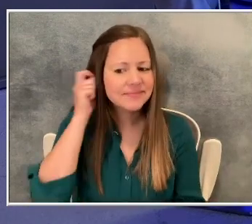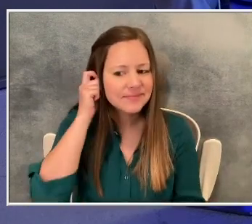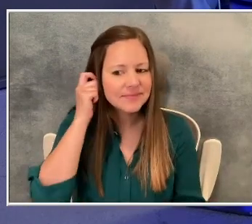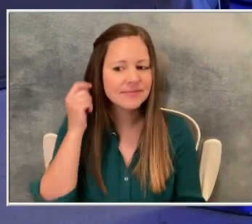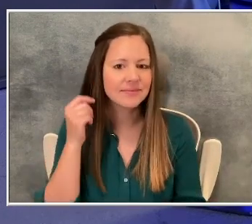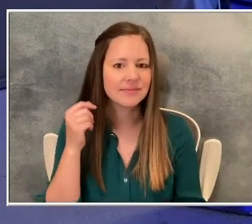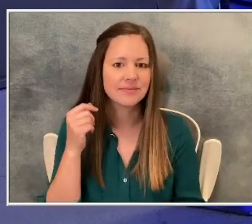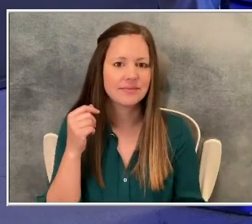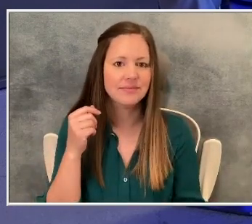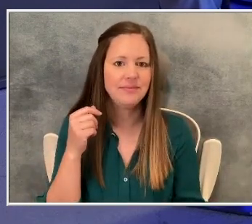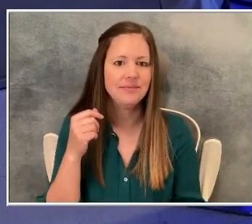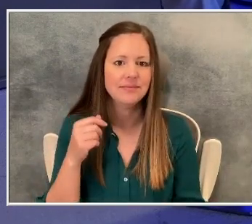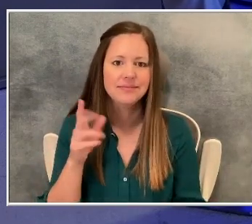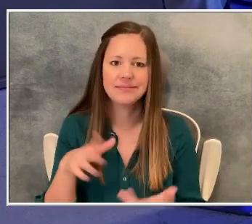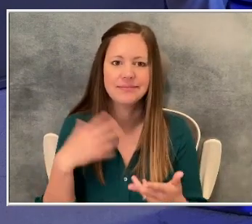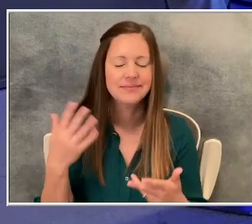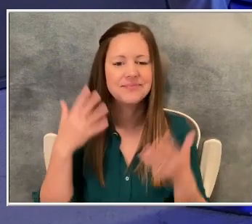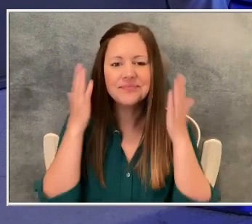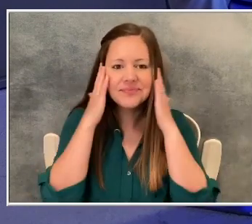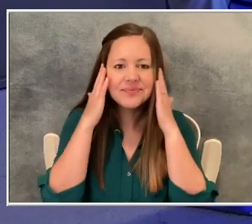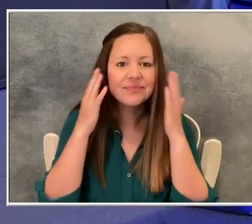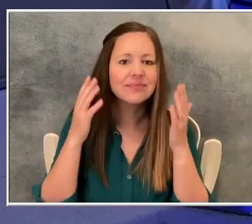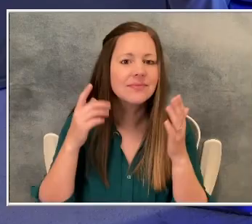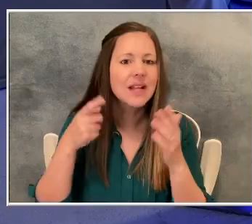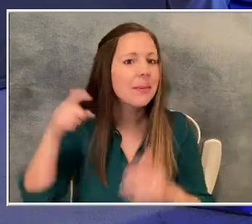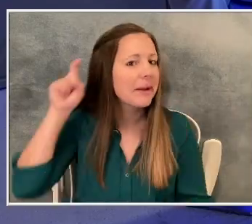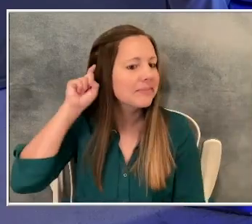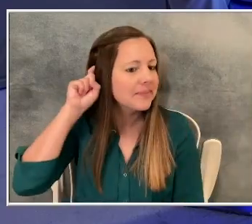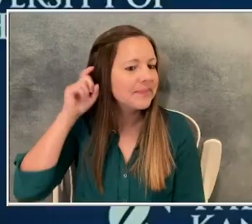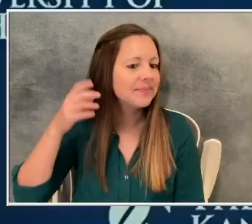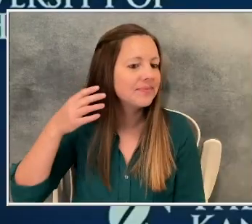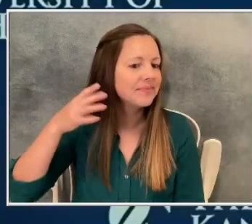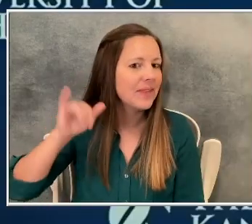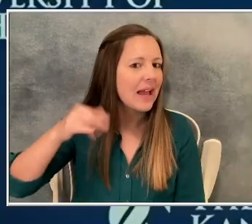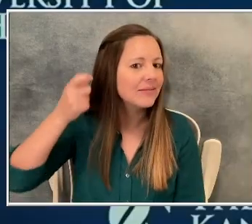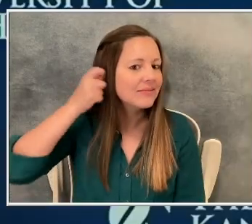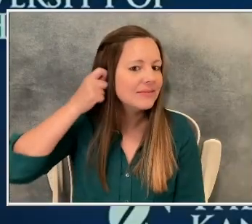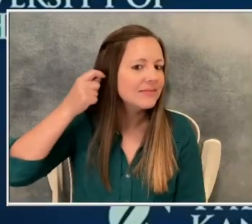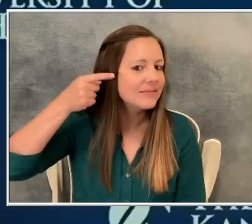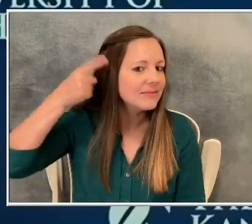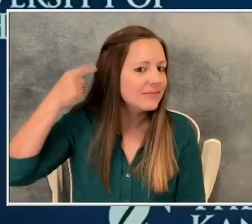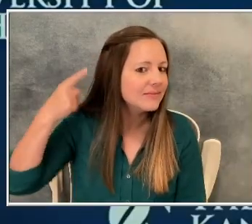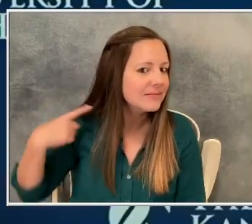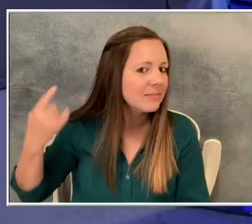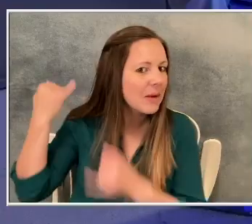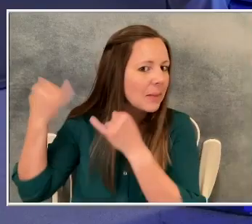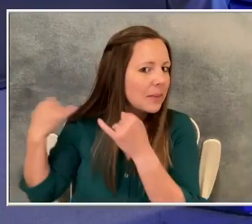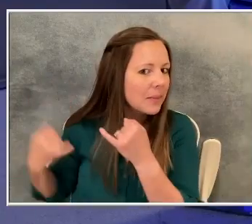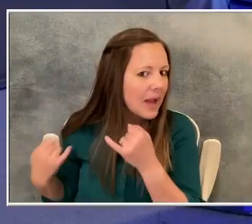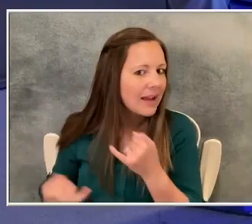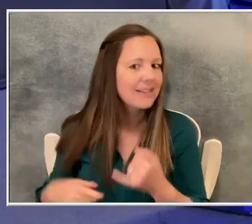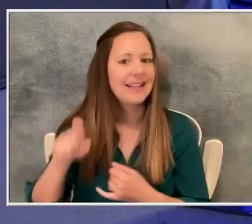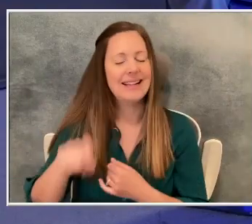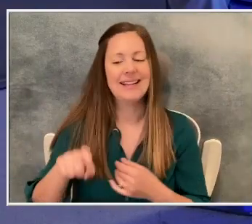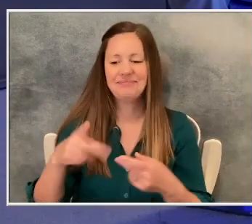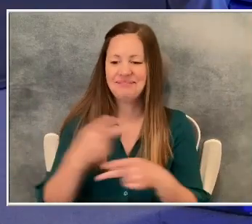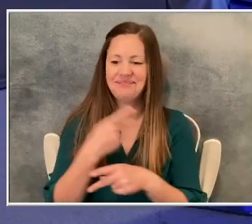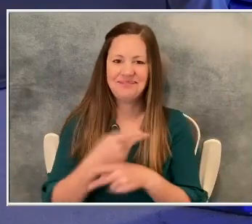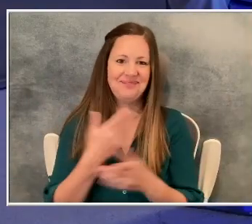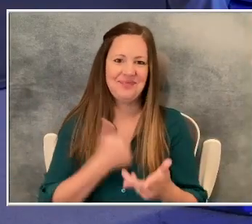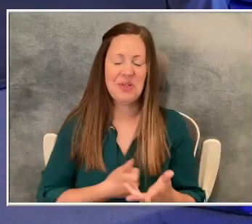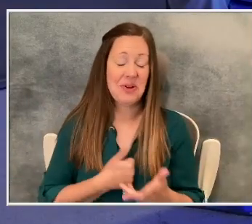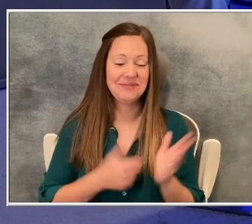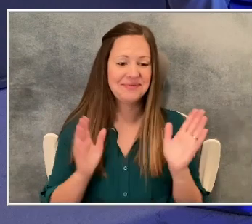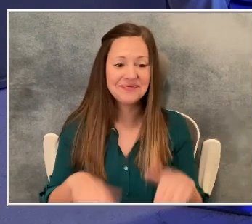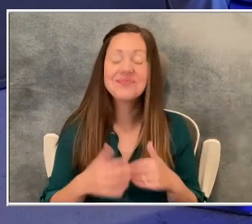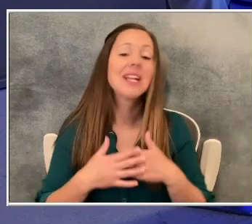what am I trying to call this? A dangling ear ring for just a moment. I've got to get that figured out here. We'll get that going in just a second. So, okay, so how